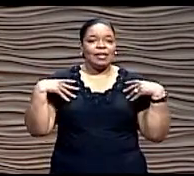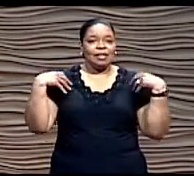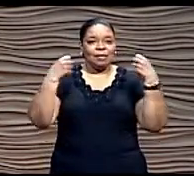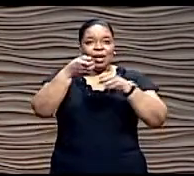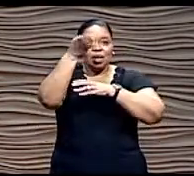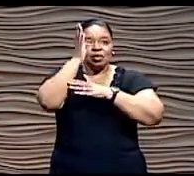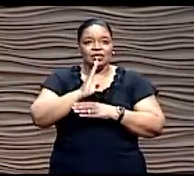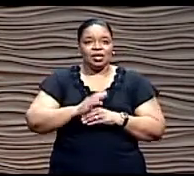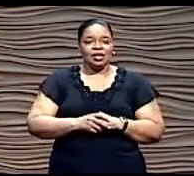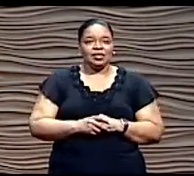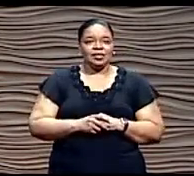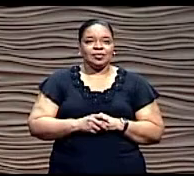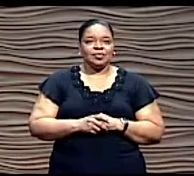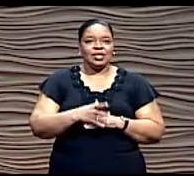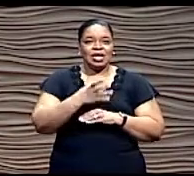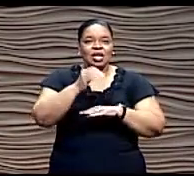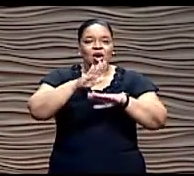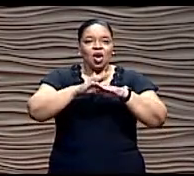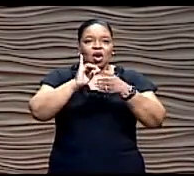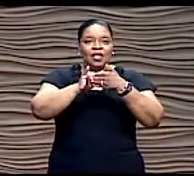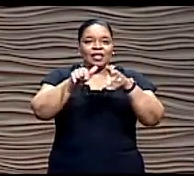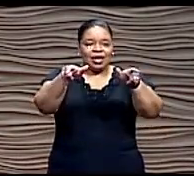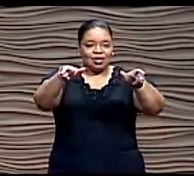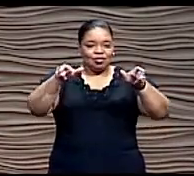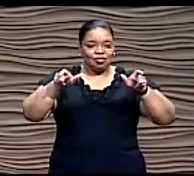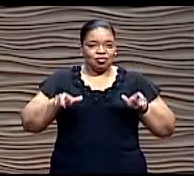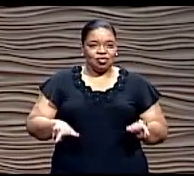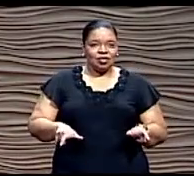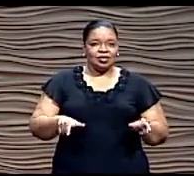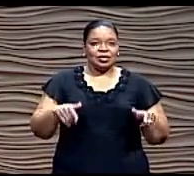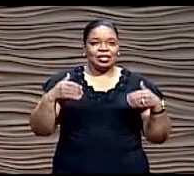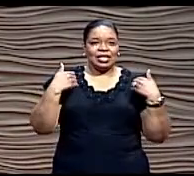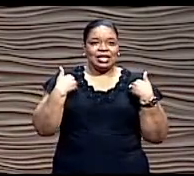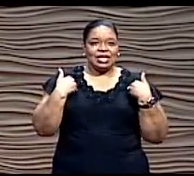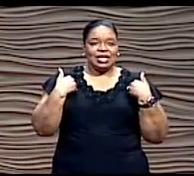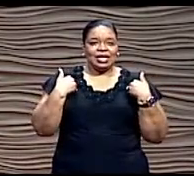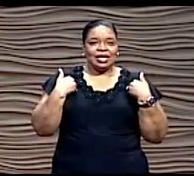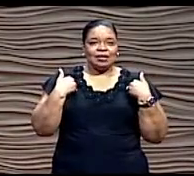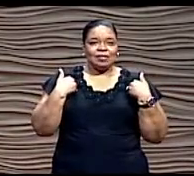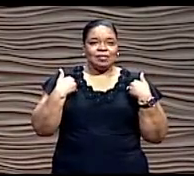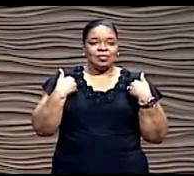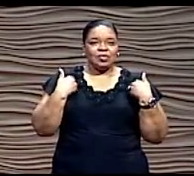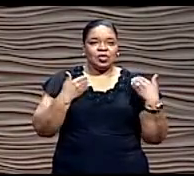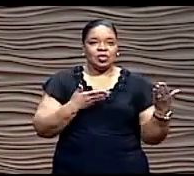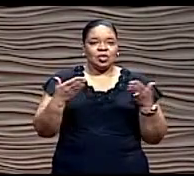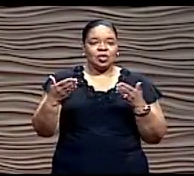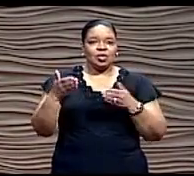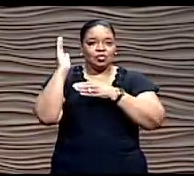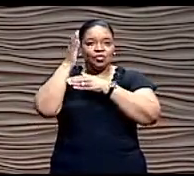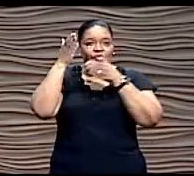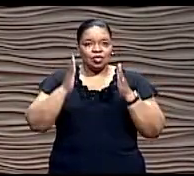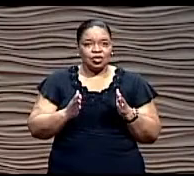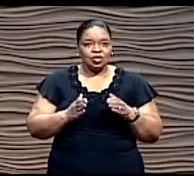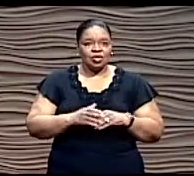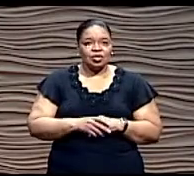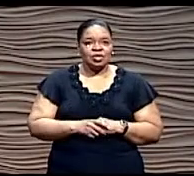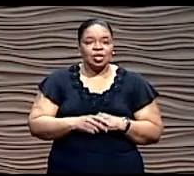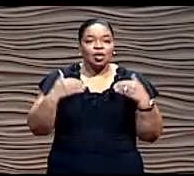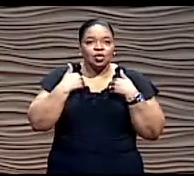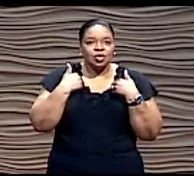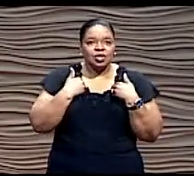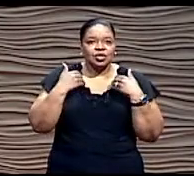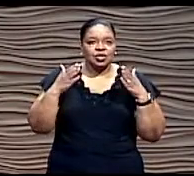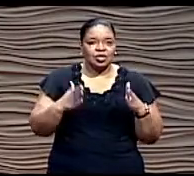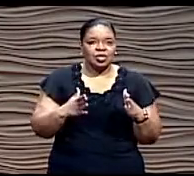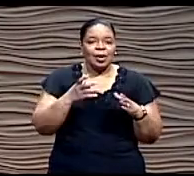of God. And on that throne, or carrying that throne, creatures. But then he